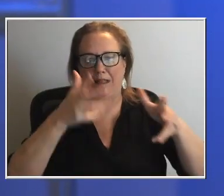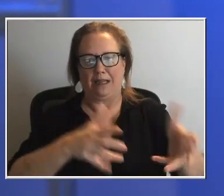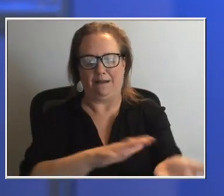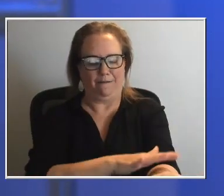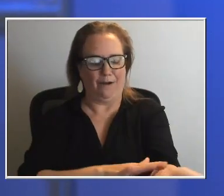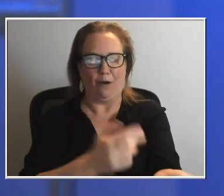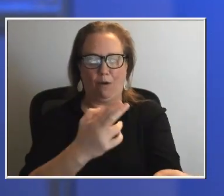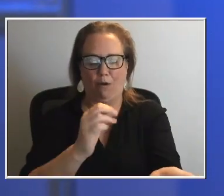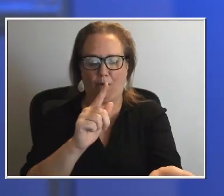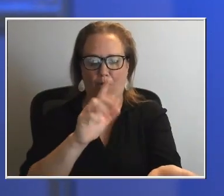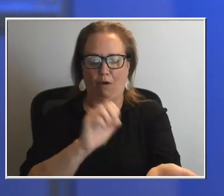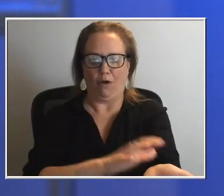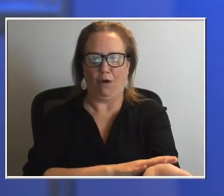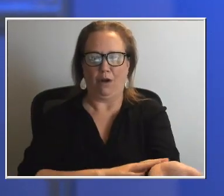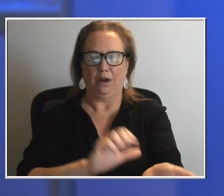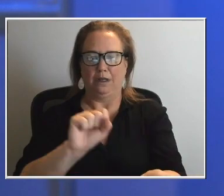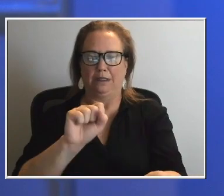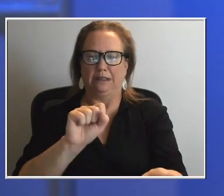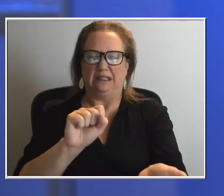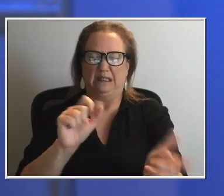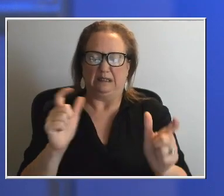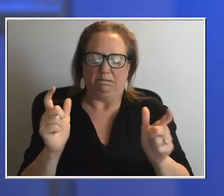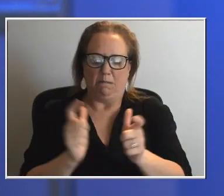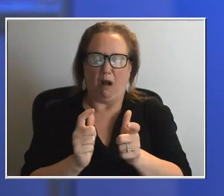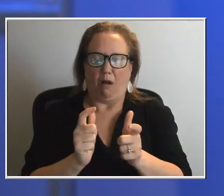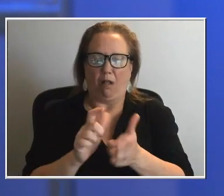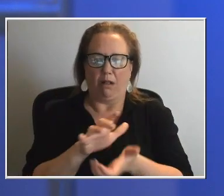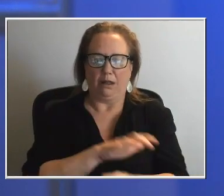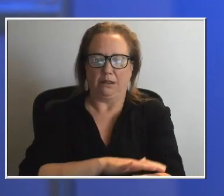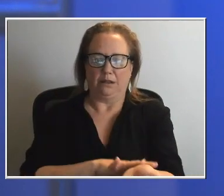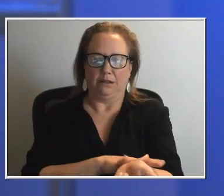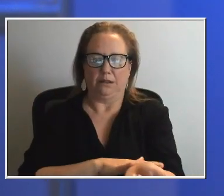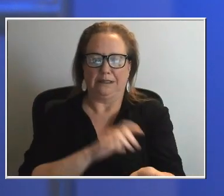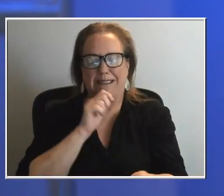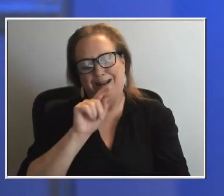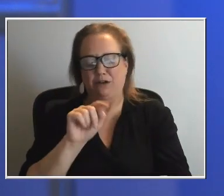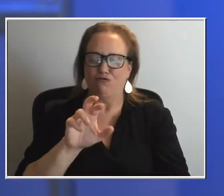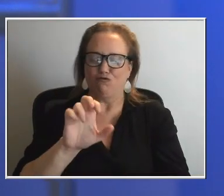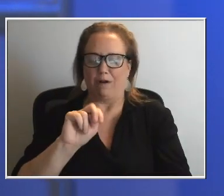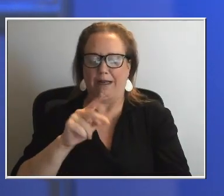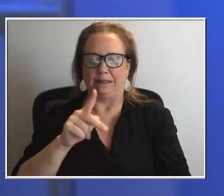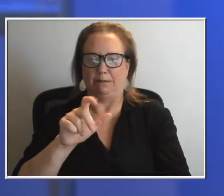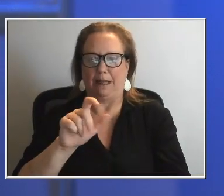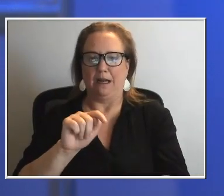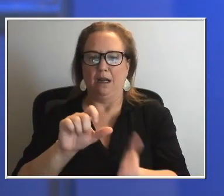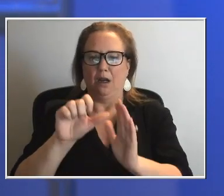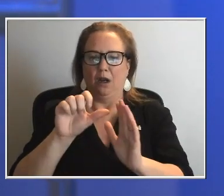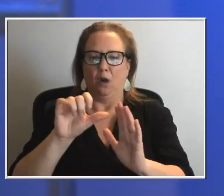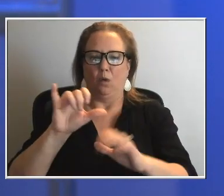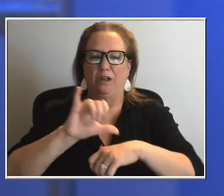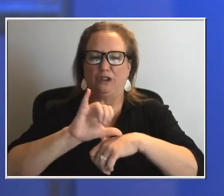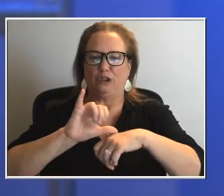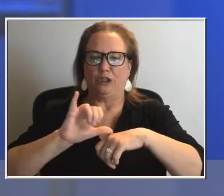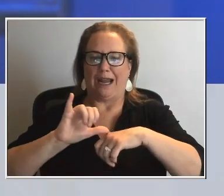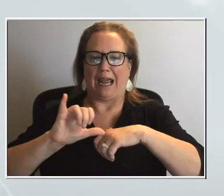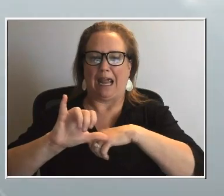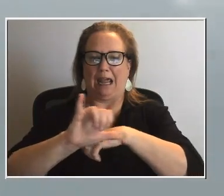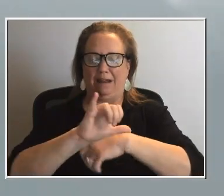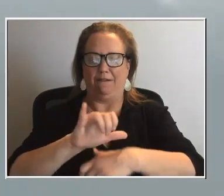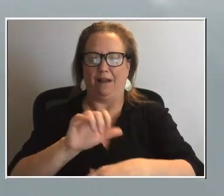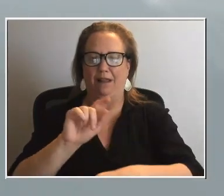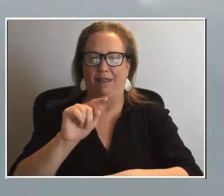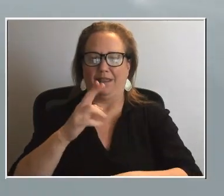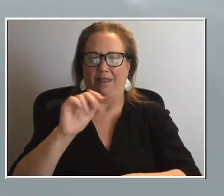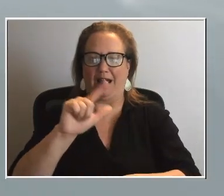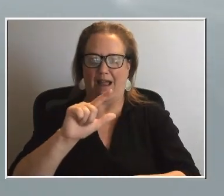a smaller skin graft, so that's not really a transplant in the sense that we just shave a very thin layer of skin off the thigh, and then we put it